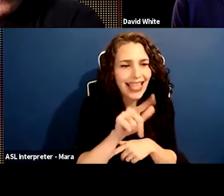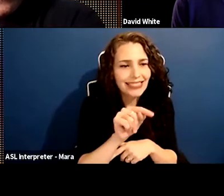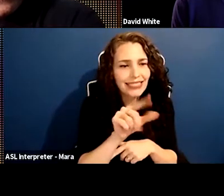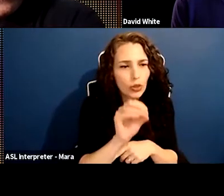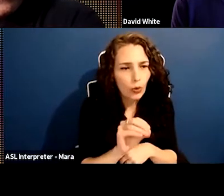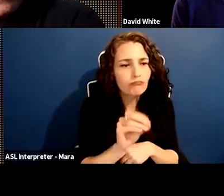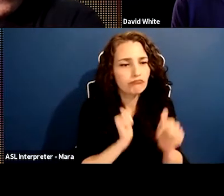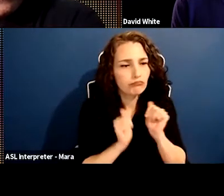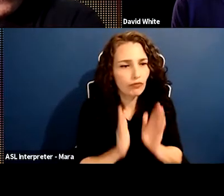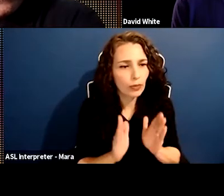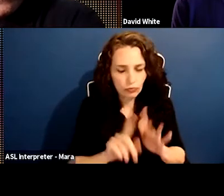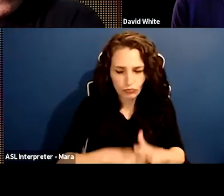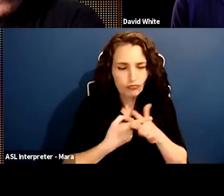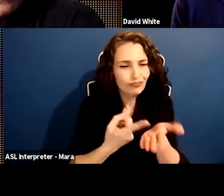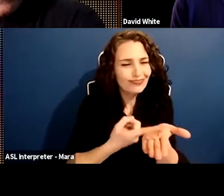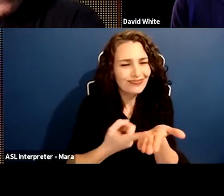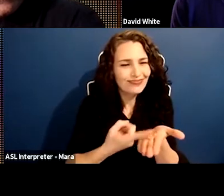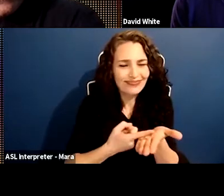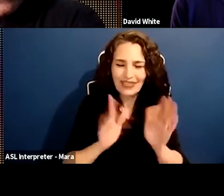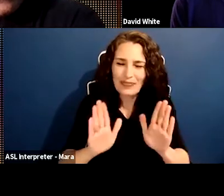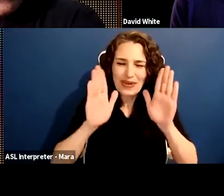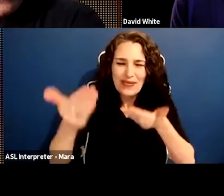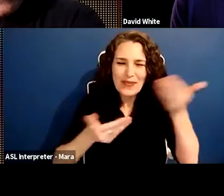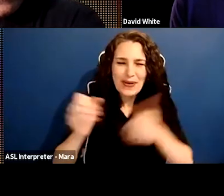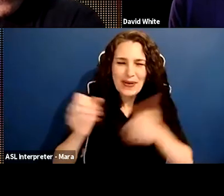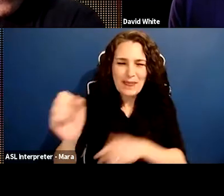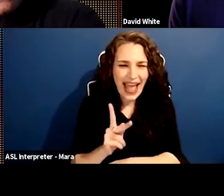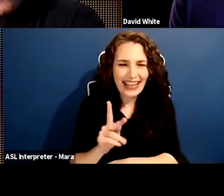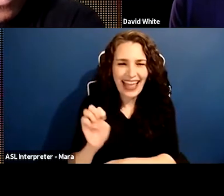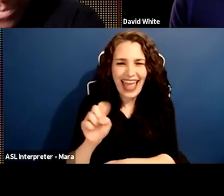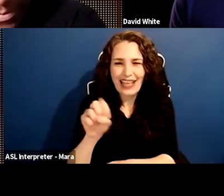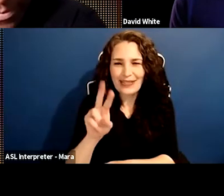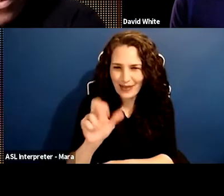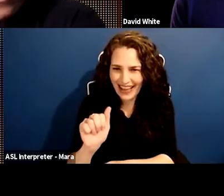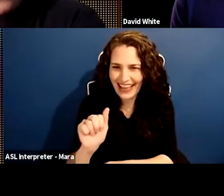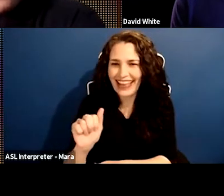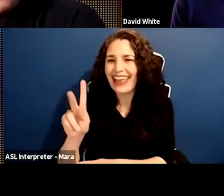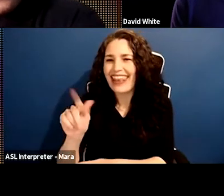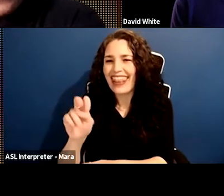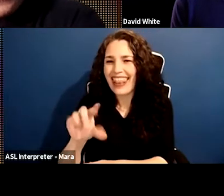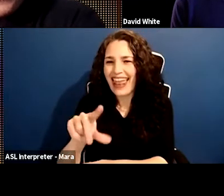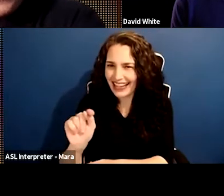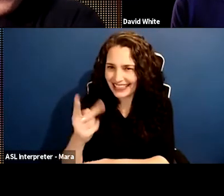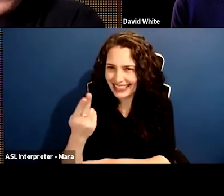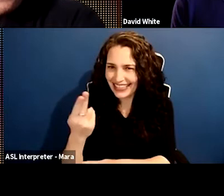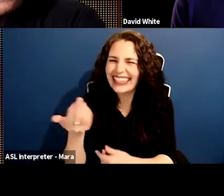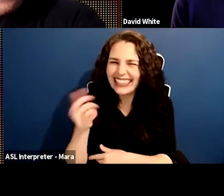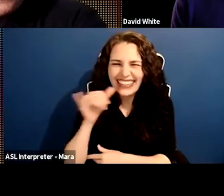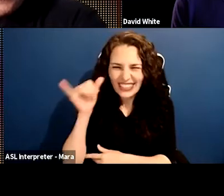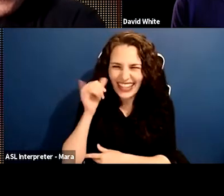performers. And to open our discussion, it's great to welcome back Ezra Knight, who our audience had the pleasure of hearing from